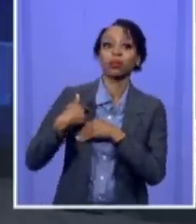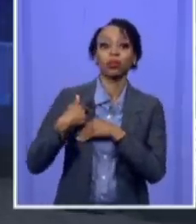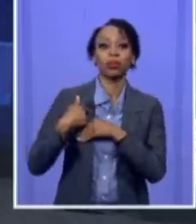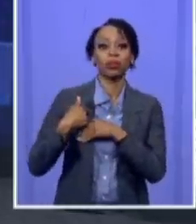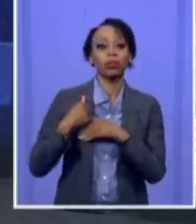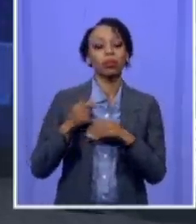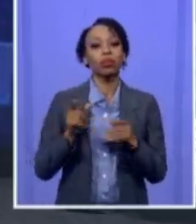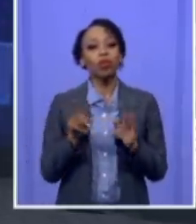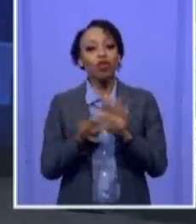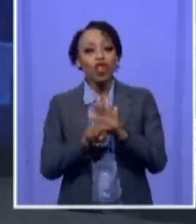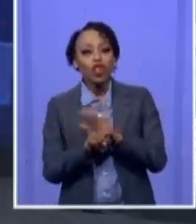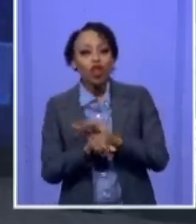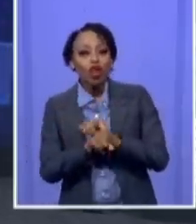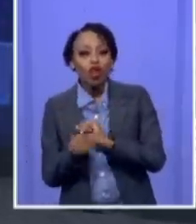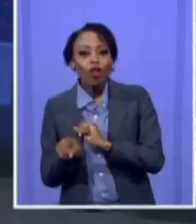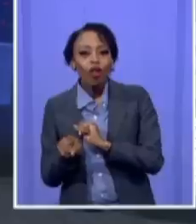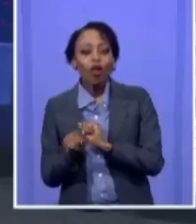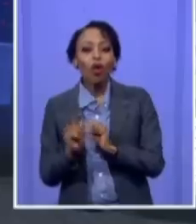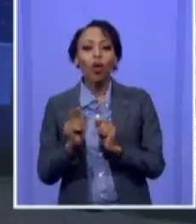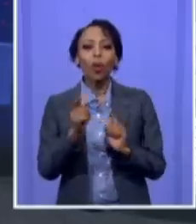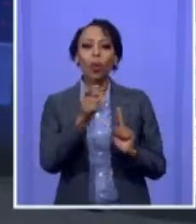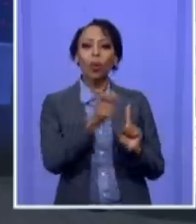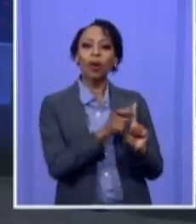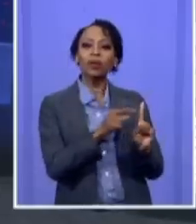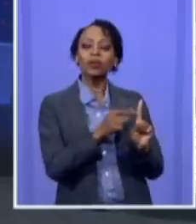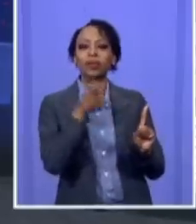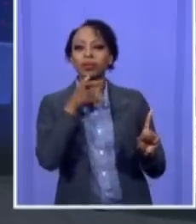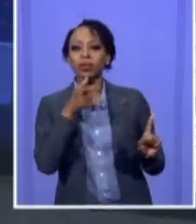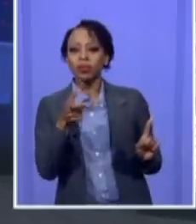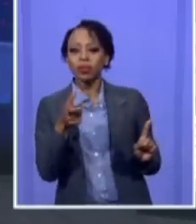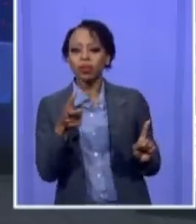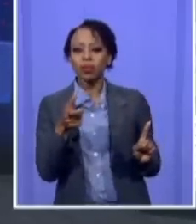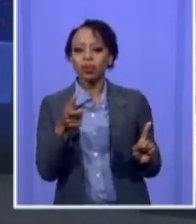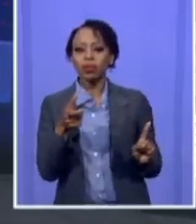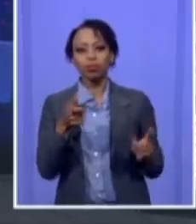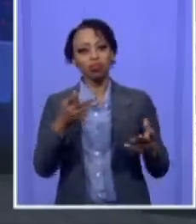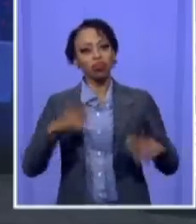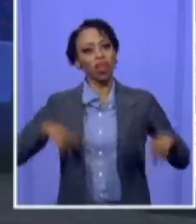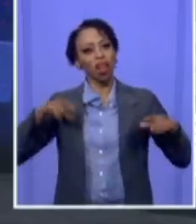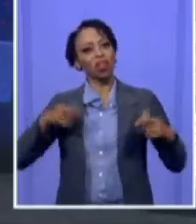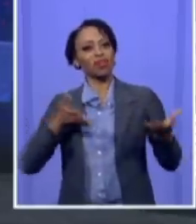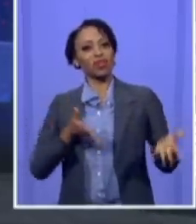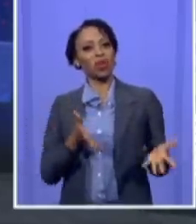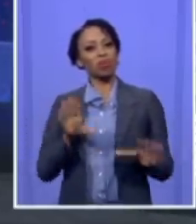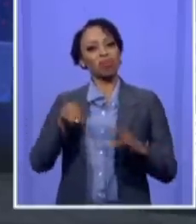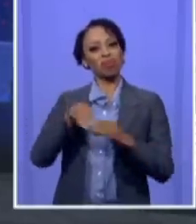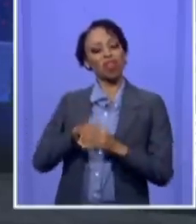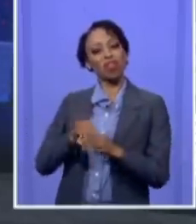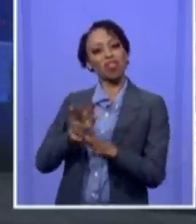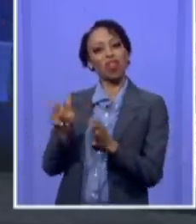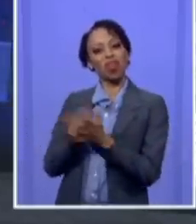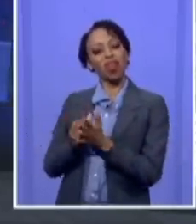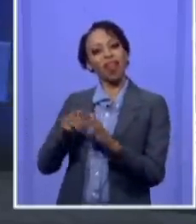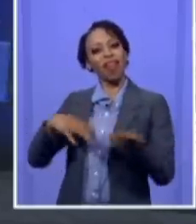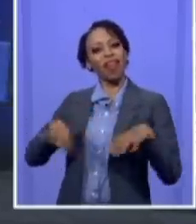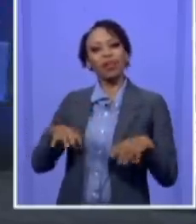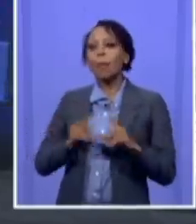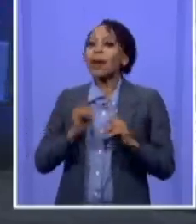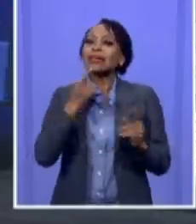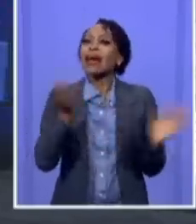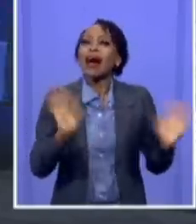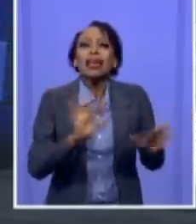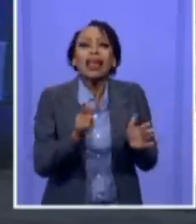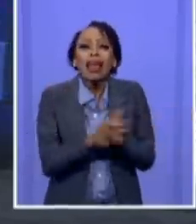clips, one of the Zama Zamas says, this is their way of life. They prefer not to get involved in illegal activity. But I said, but this is